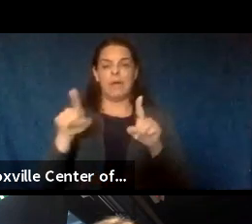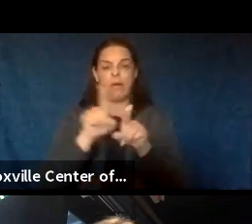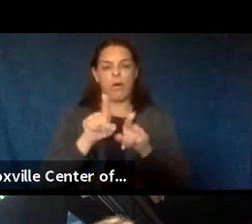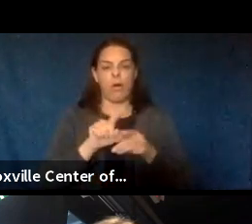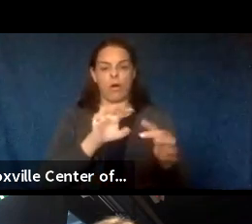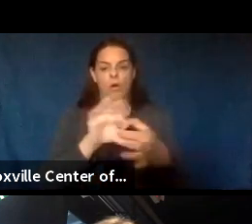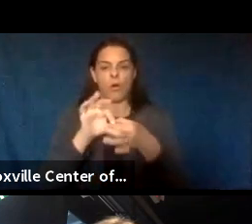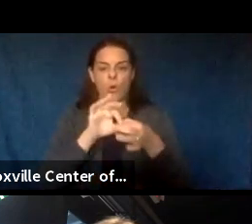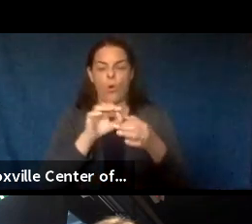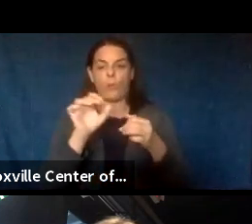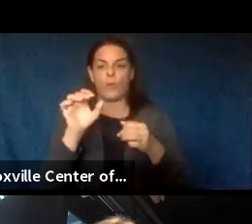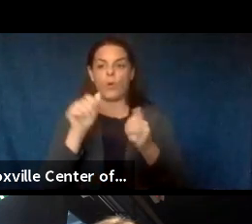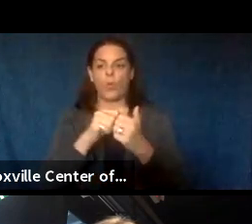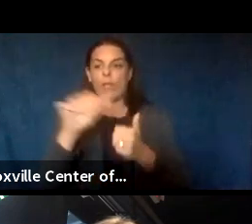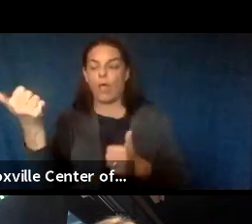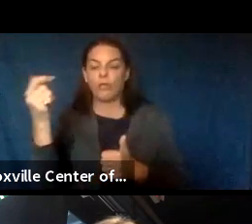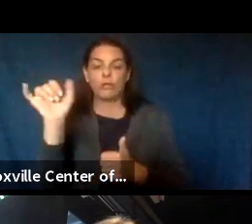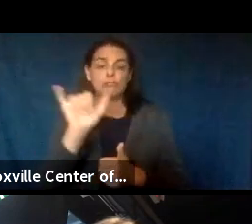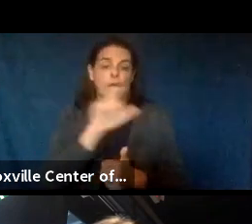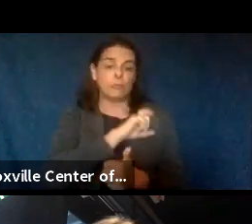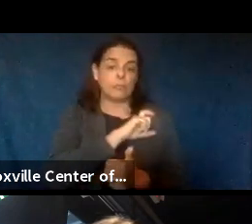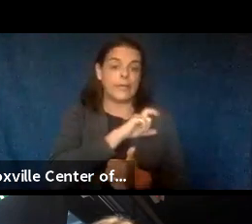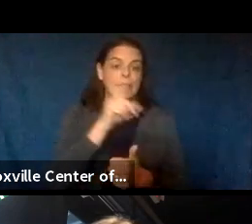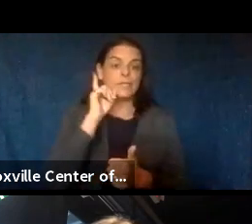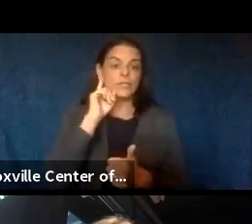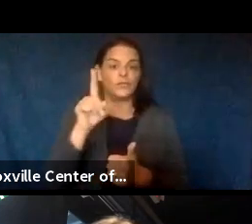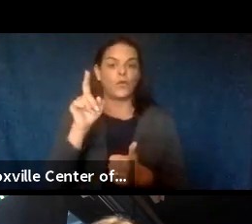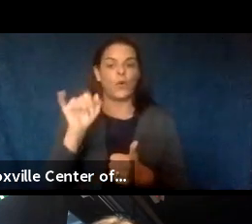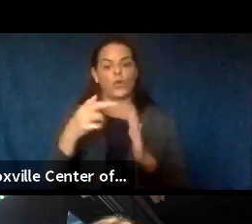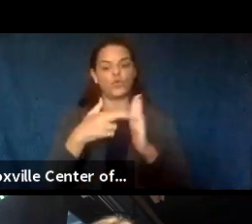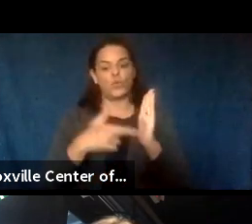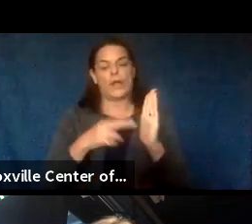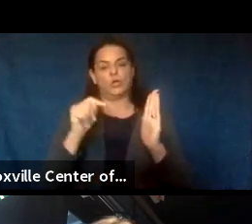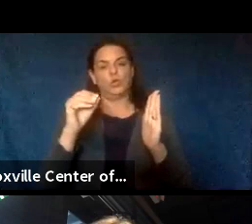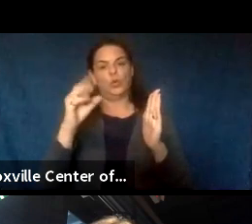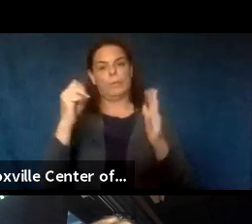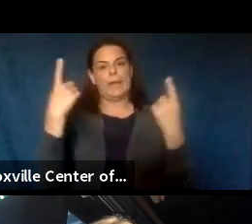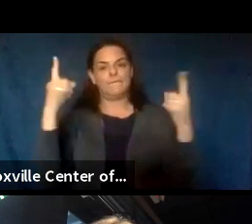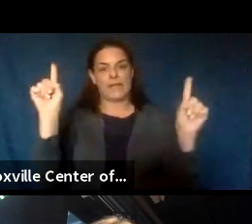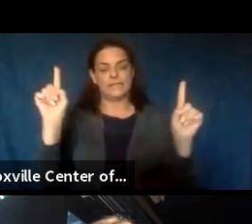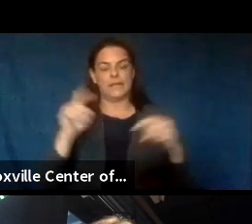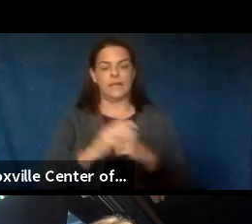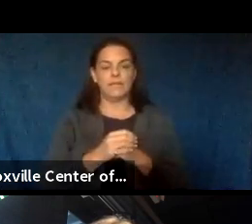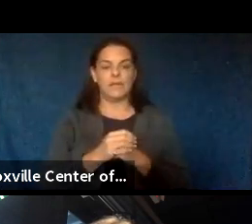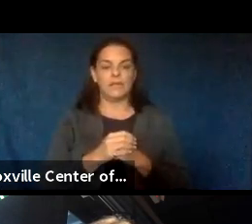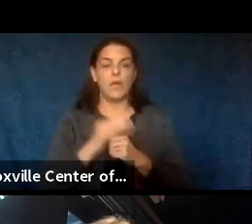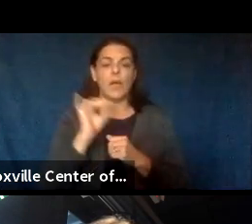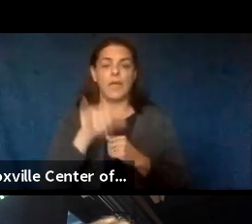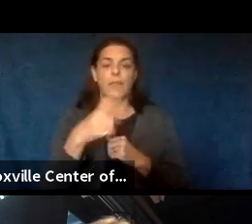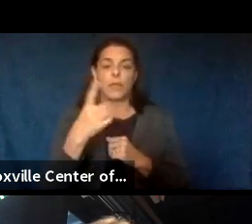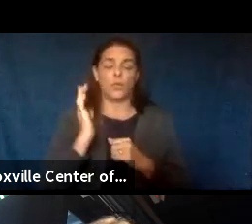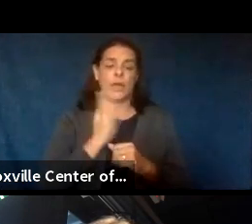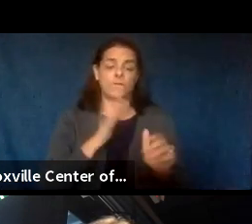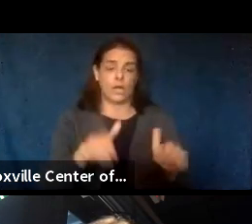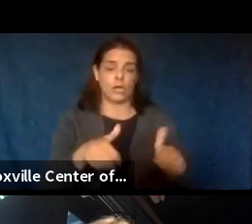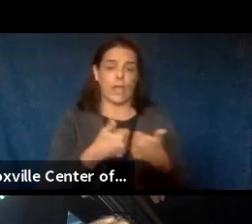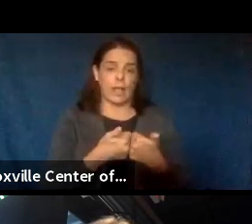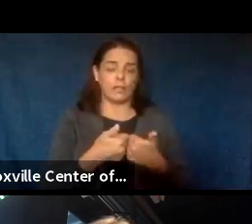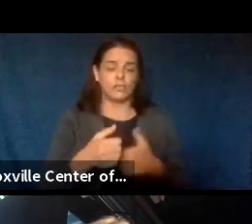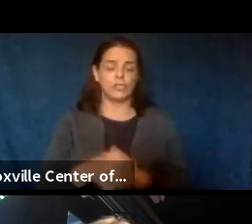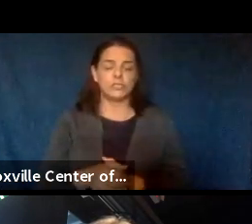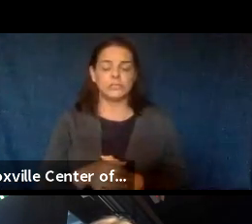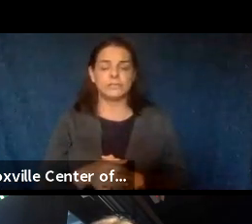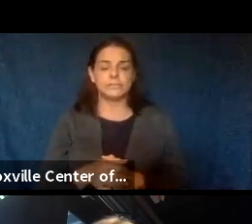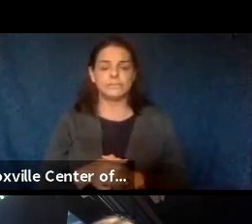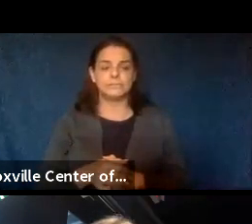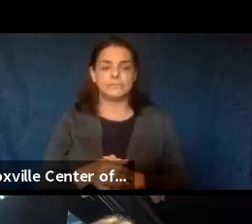like law enforcement for regulations to be effective. So that's one of our challenges. But we